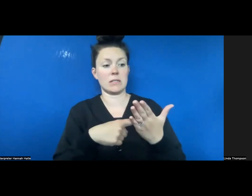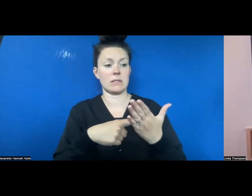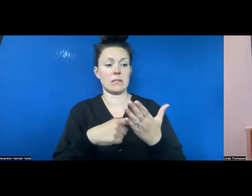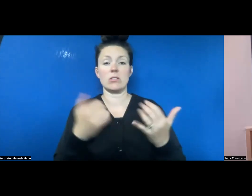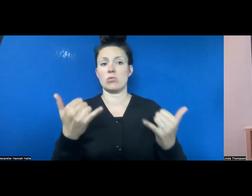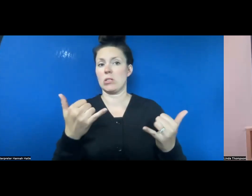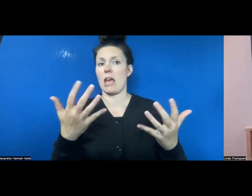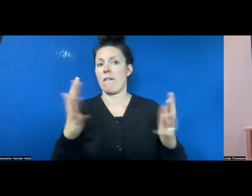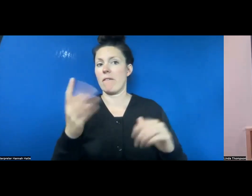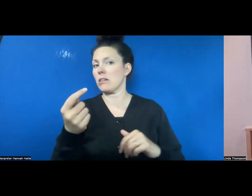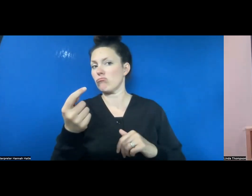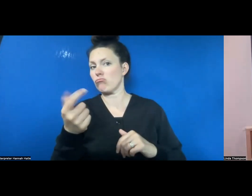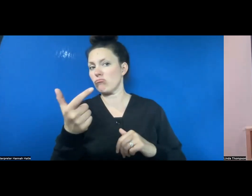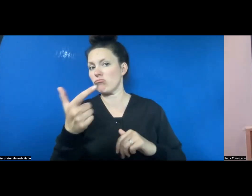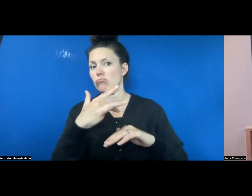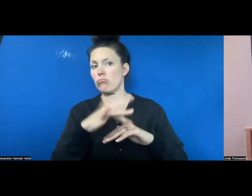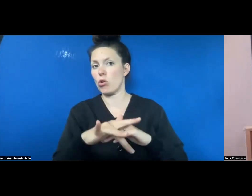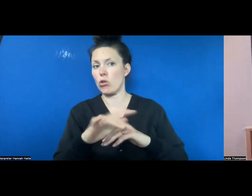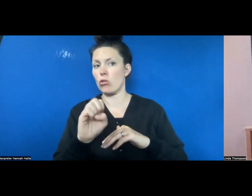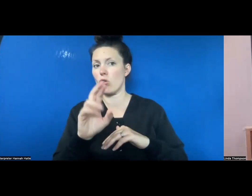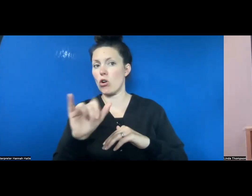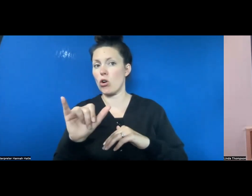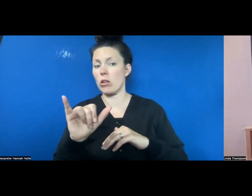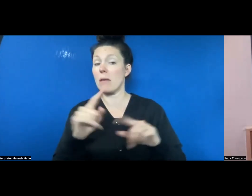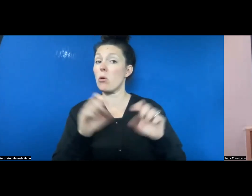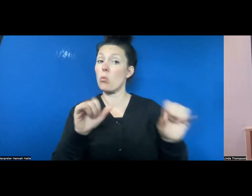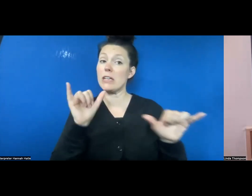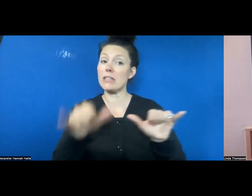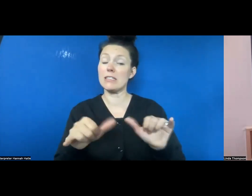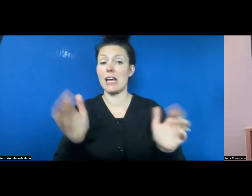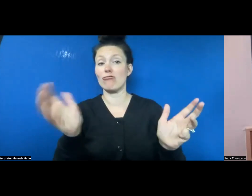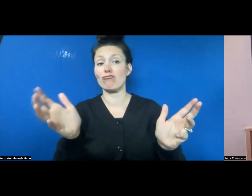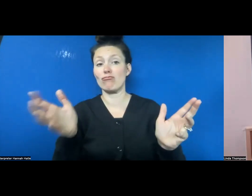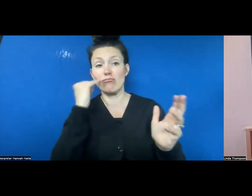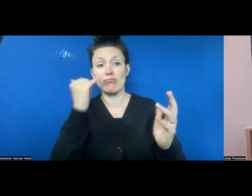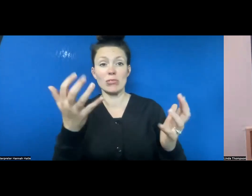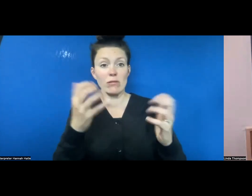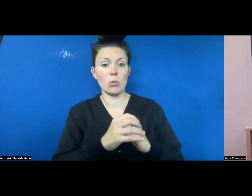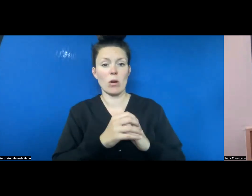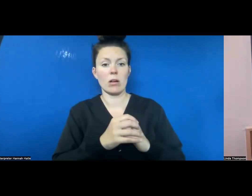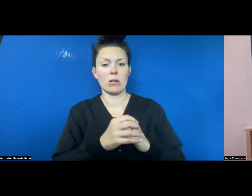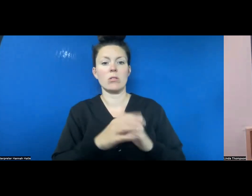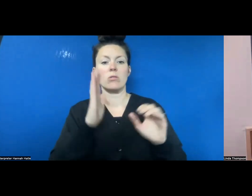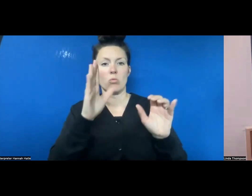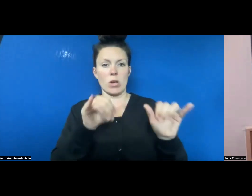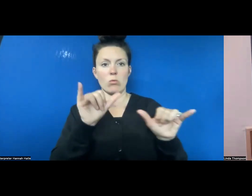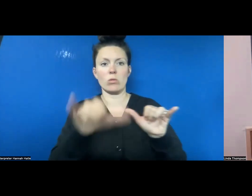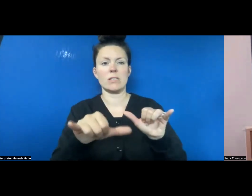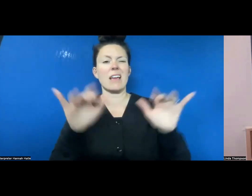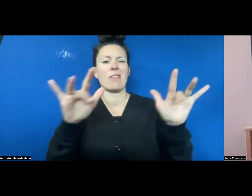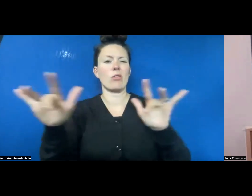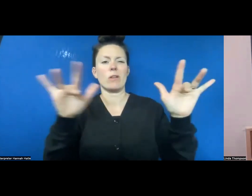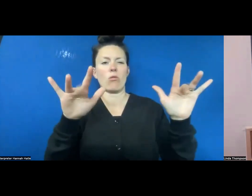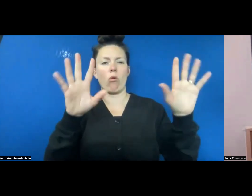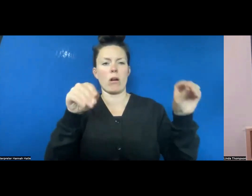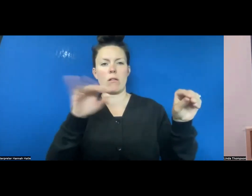today. But, you know, we could stay and talk if you wanted to. You know, we'll stay on. We'll shut the recording off and